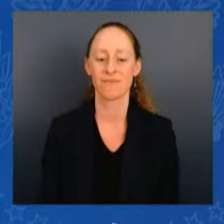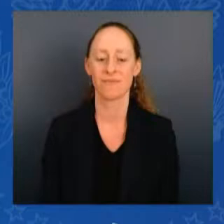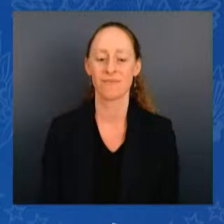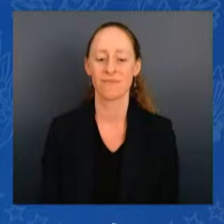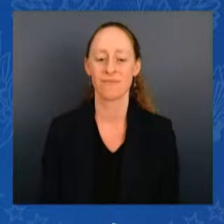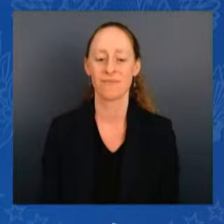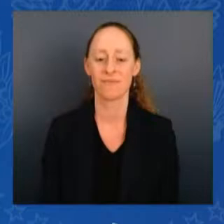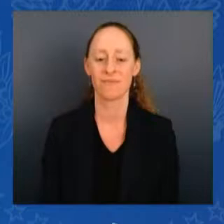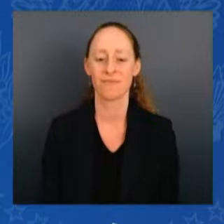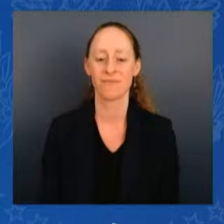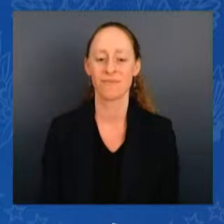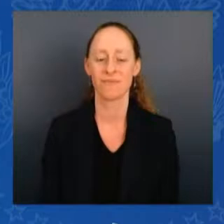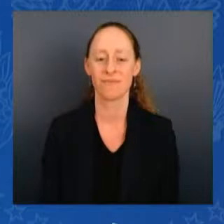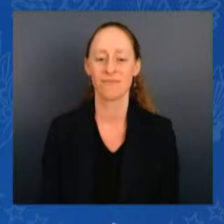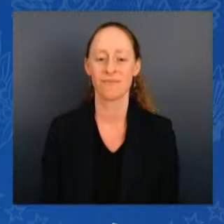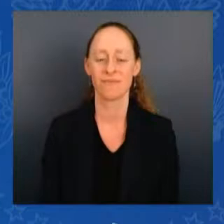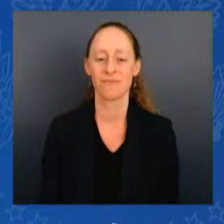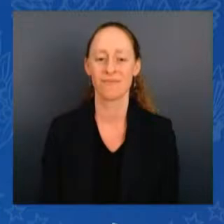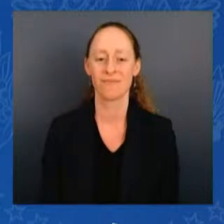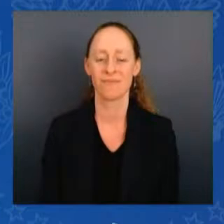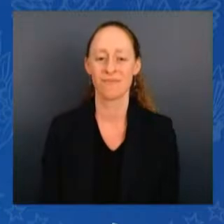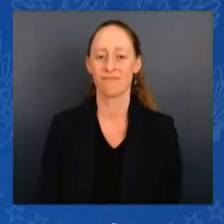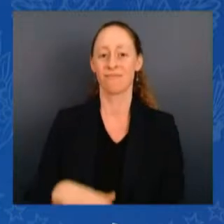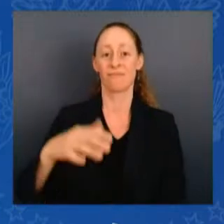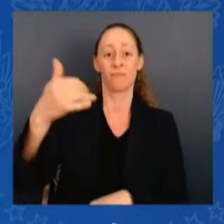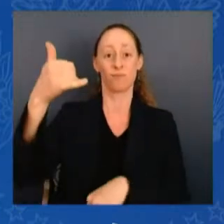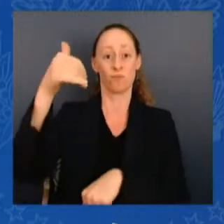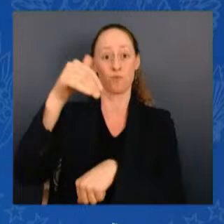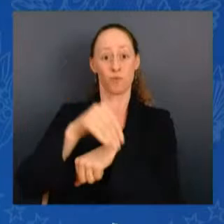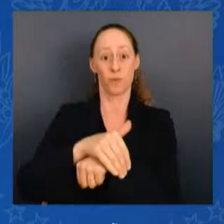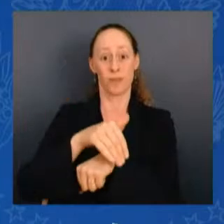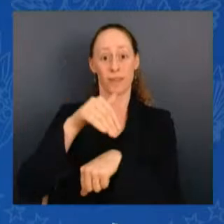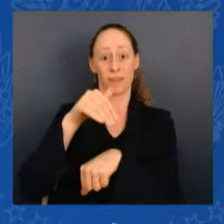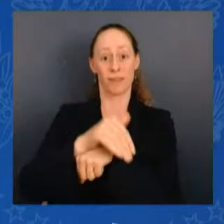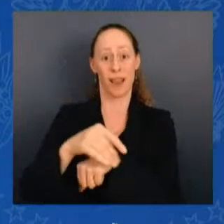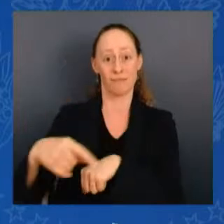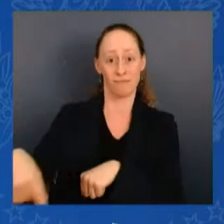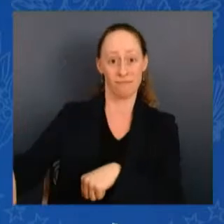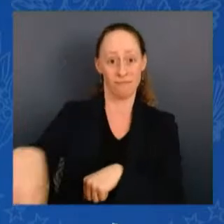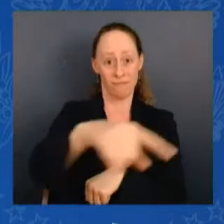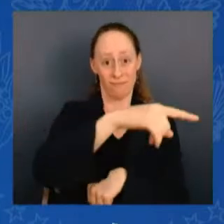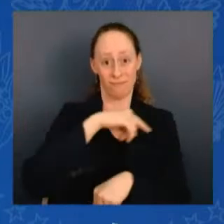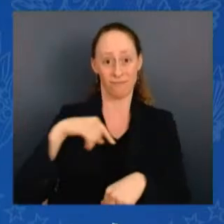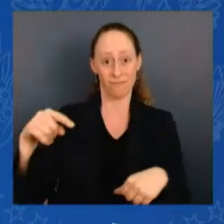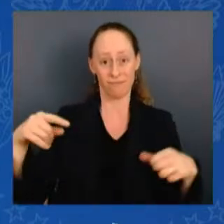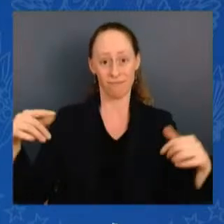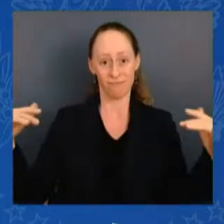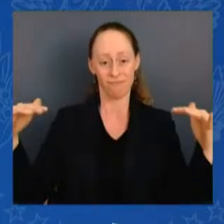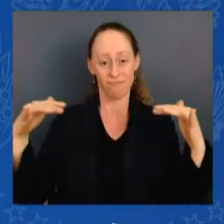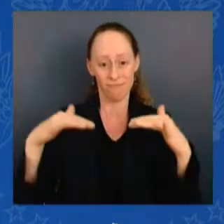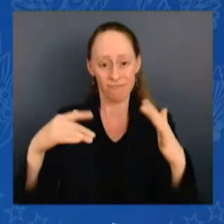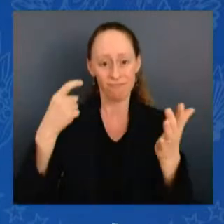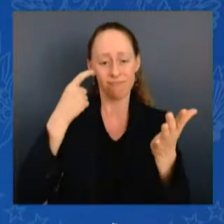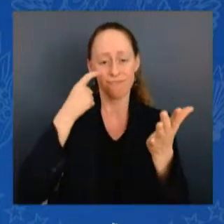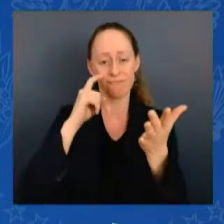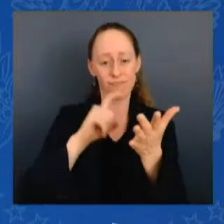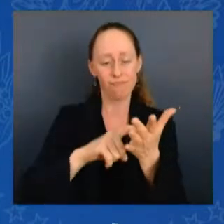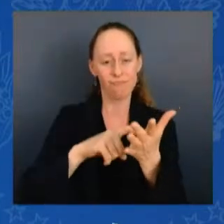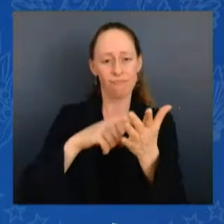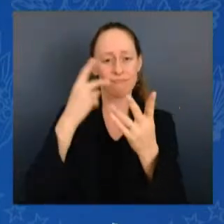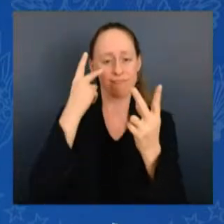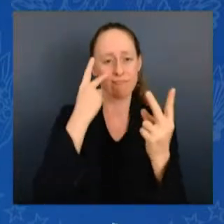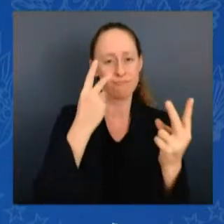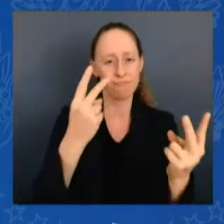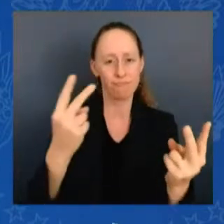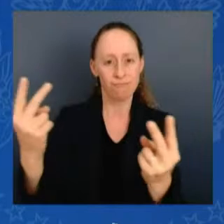Tonight we gather to celebrate resilience, courage, and the power of transformative experiences. Mr. President,